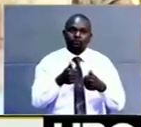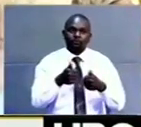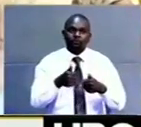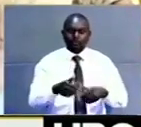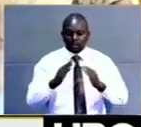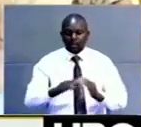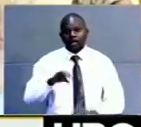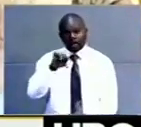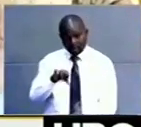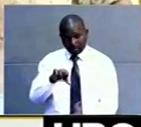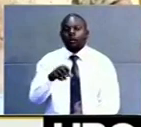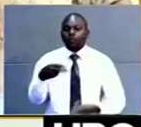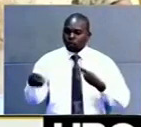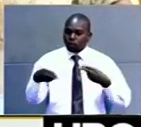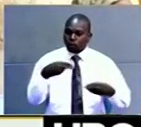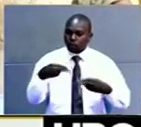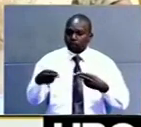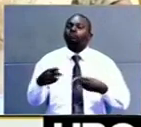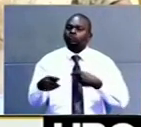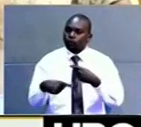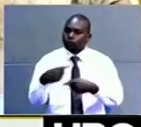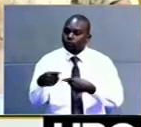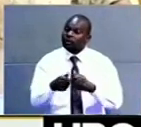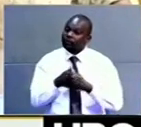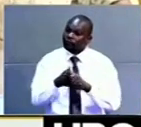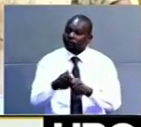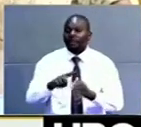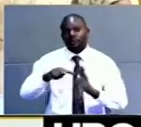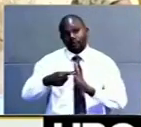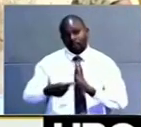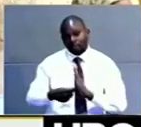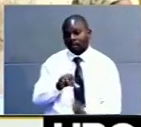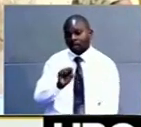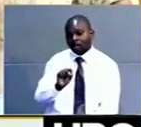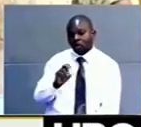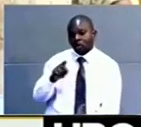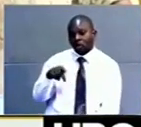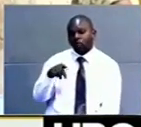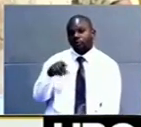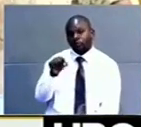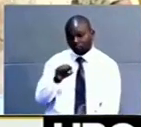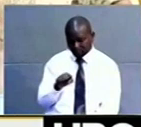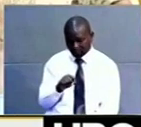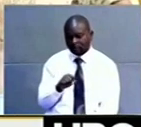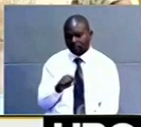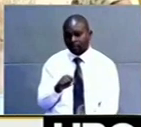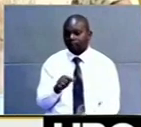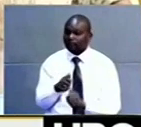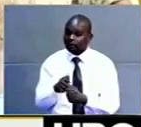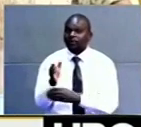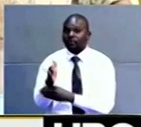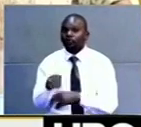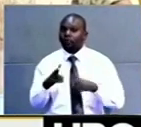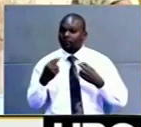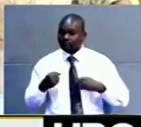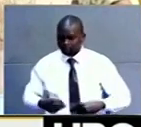Number nine, hotels will continue operating following the SOPs agreed with the Minister of Health. We had already addressed those before.